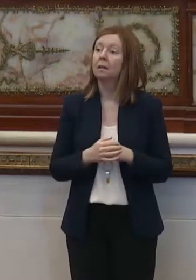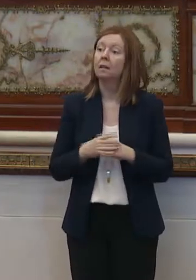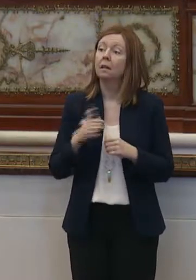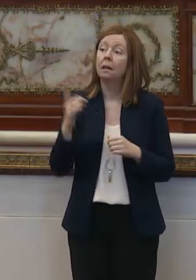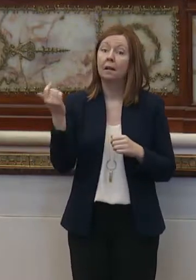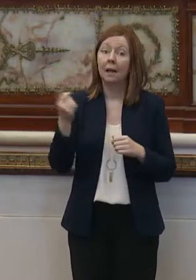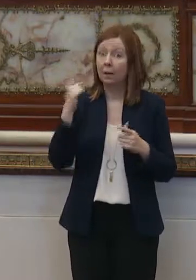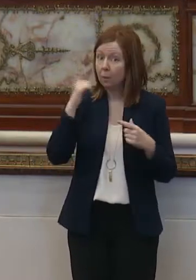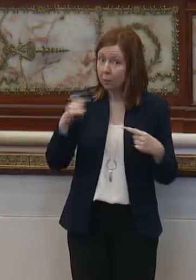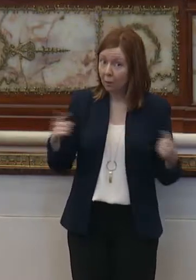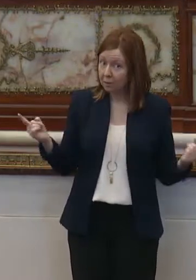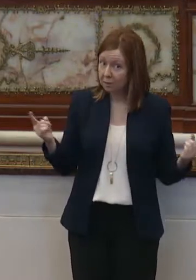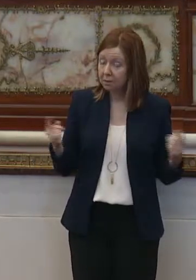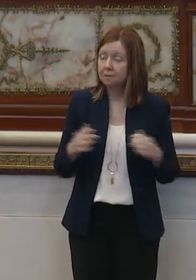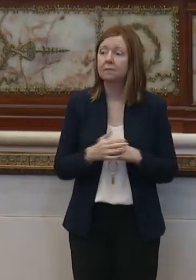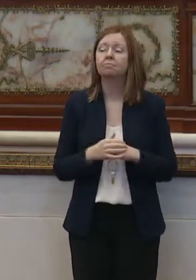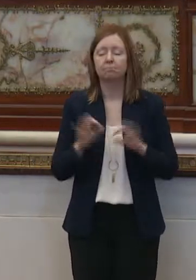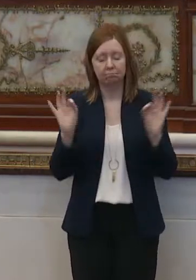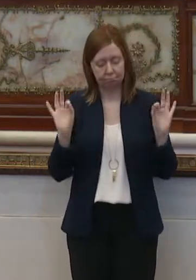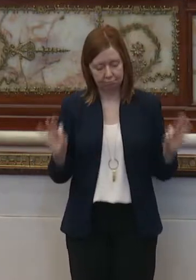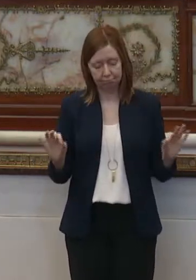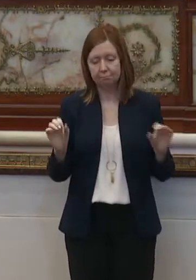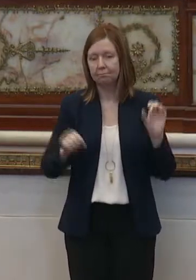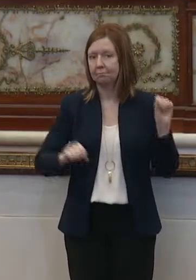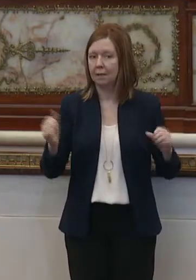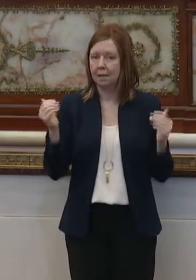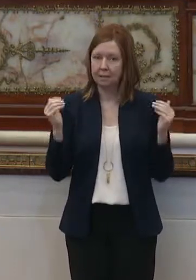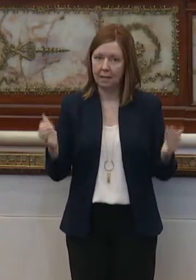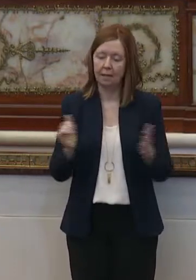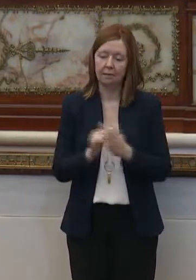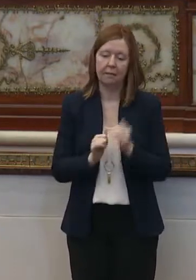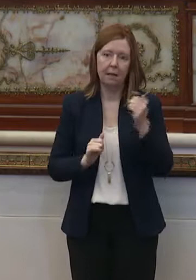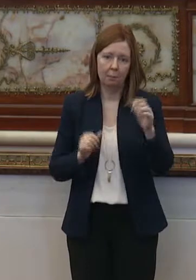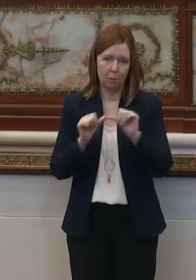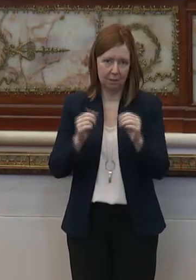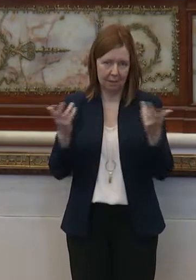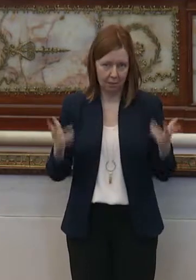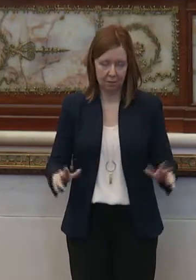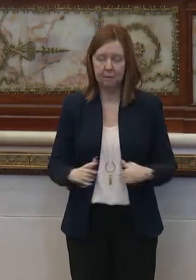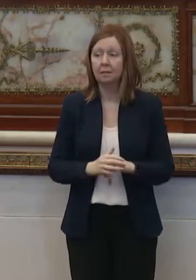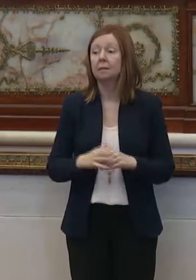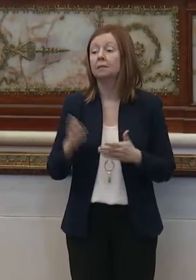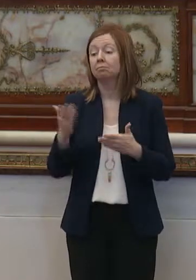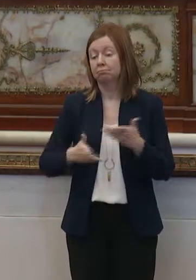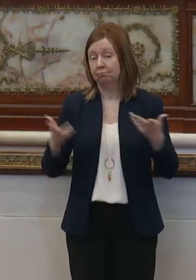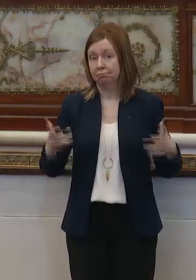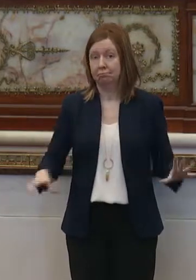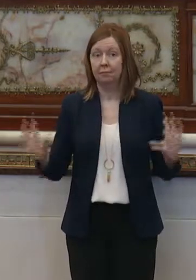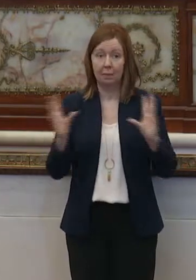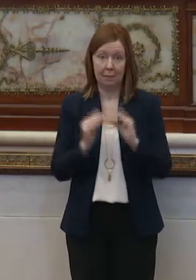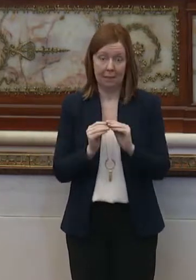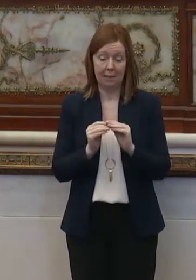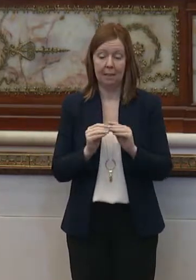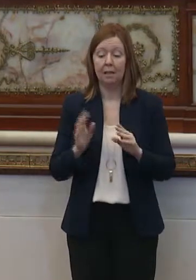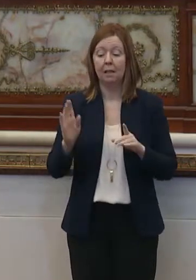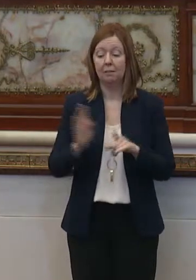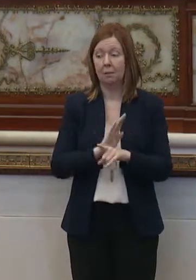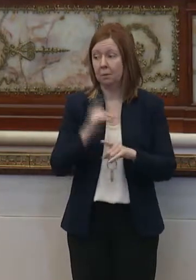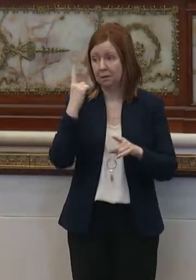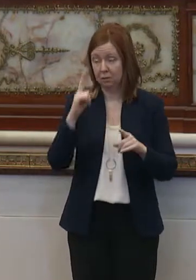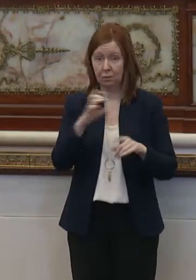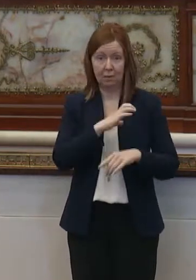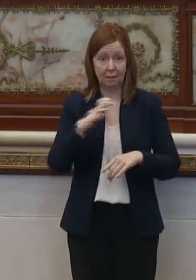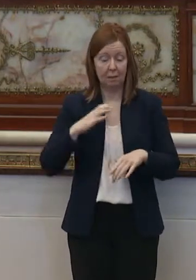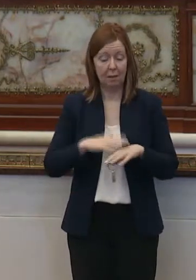Aye. Anyone oppose? Okay. The ayes have it and the motion carries. This concludes the meeting of the business before the Committee